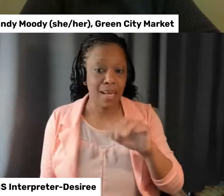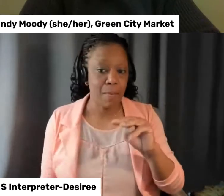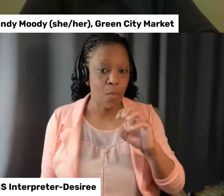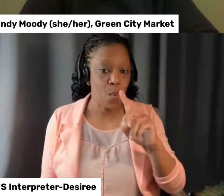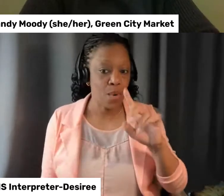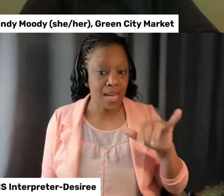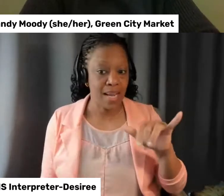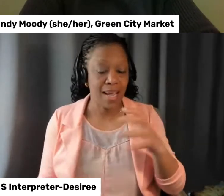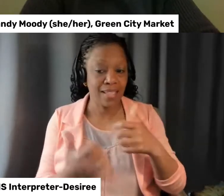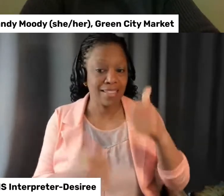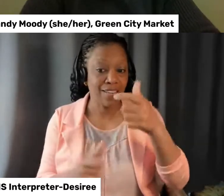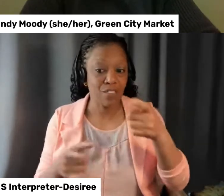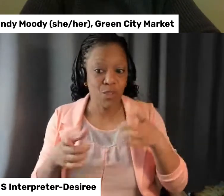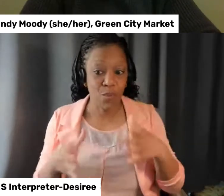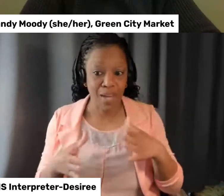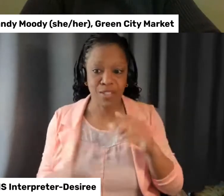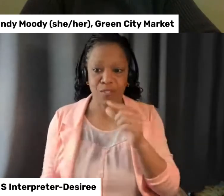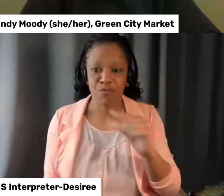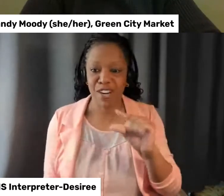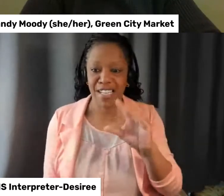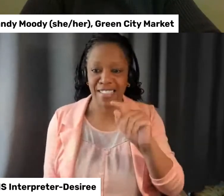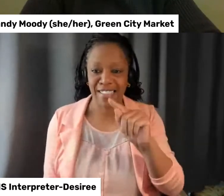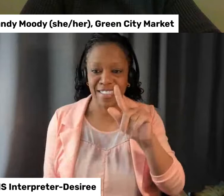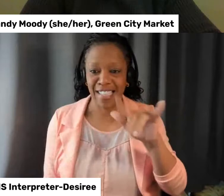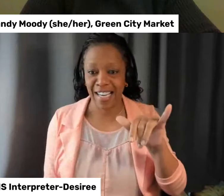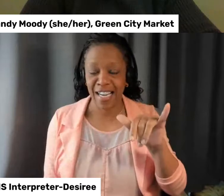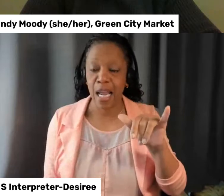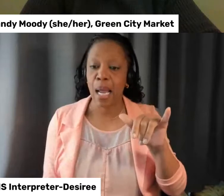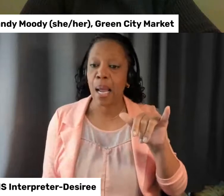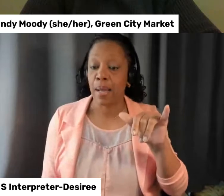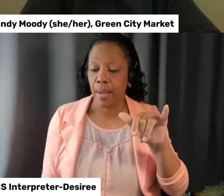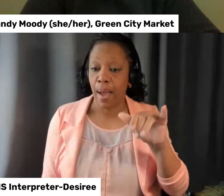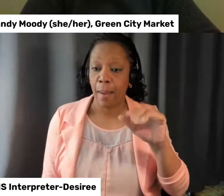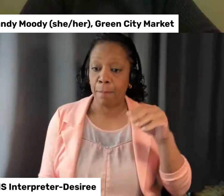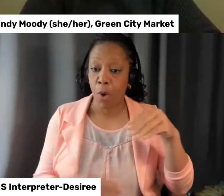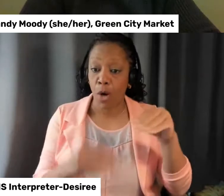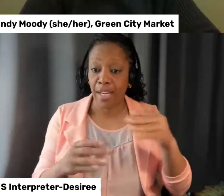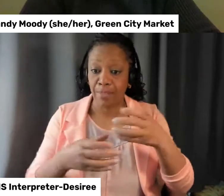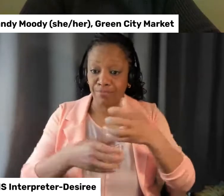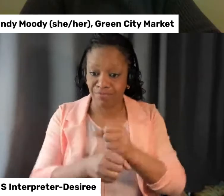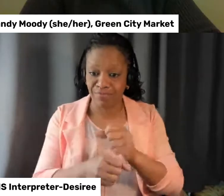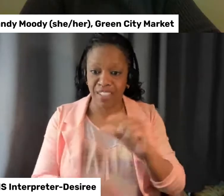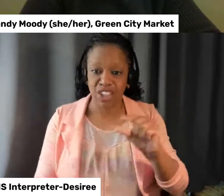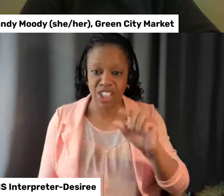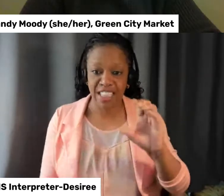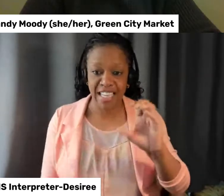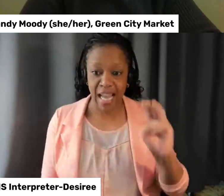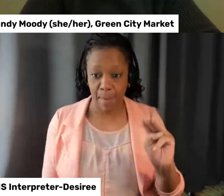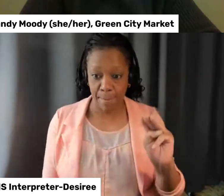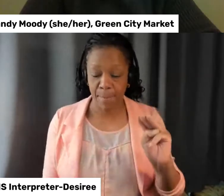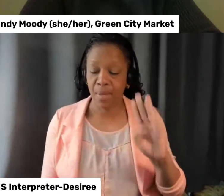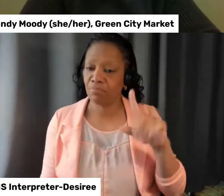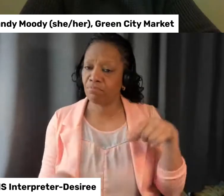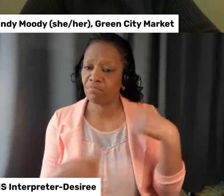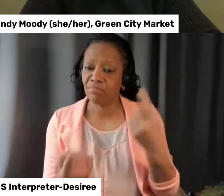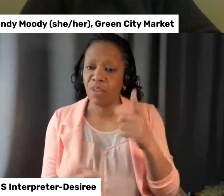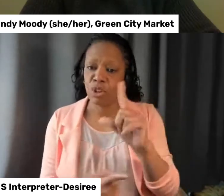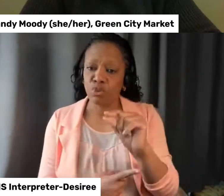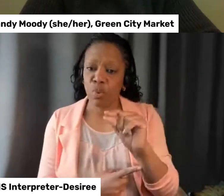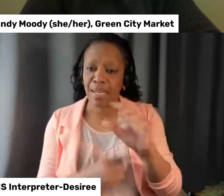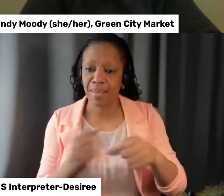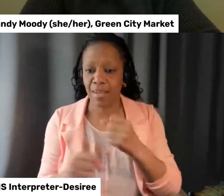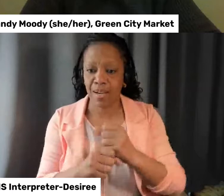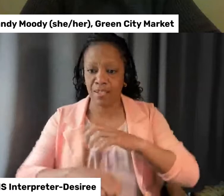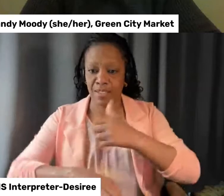Market. GCM has been around for over 20 years in Chicago. Our markets are primarily located in